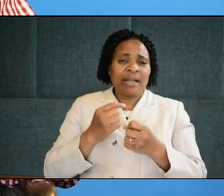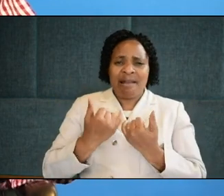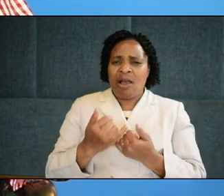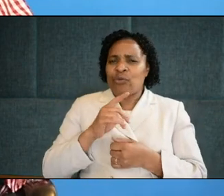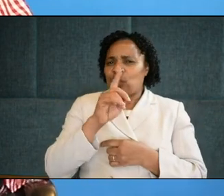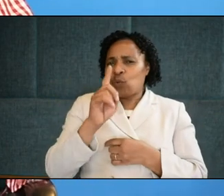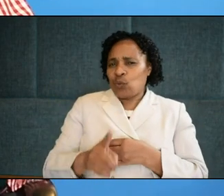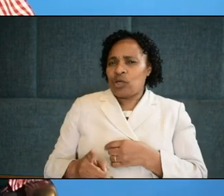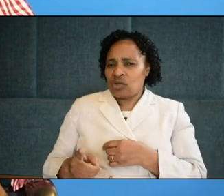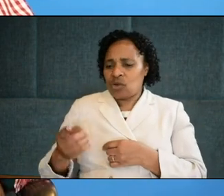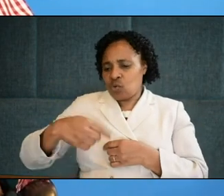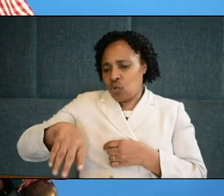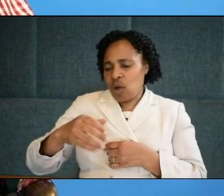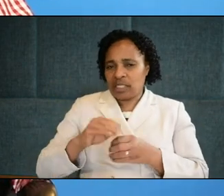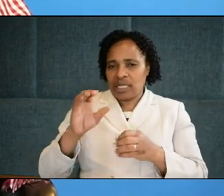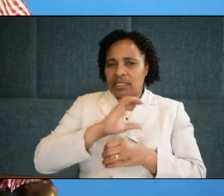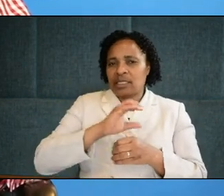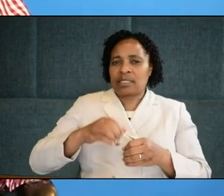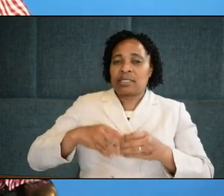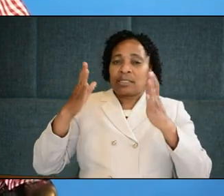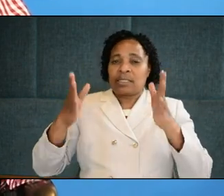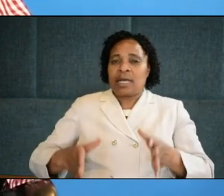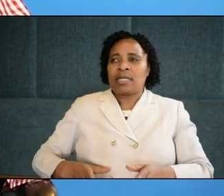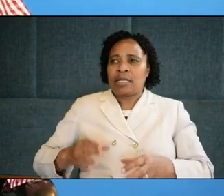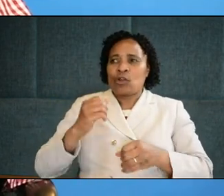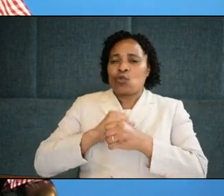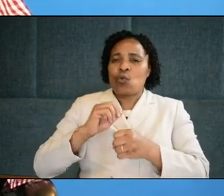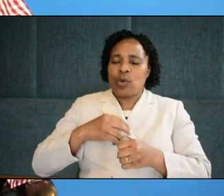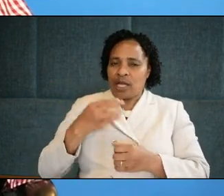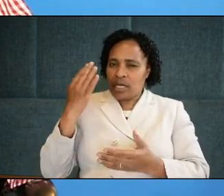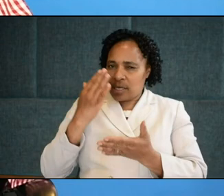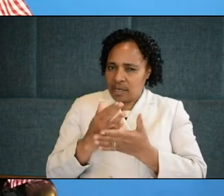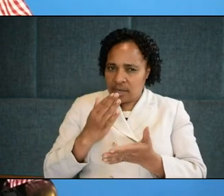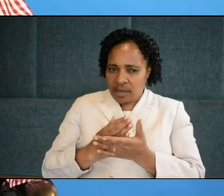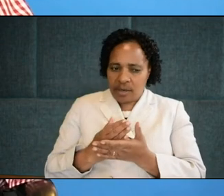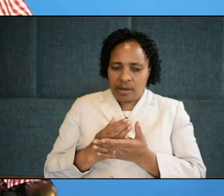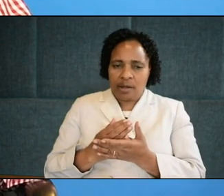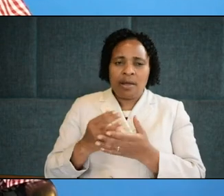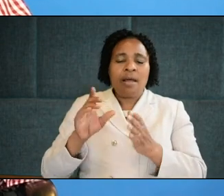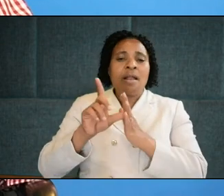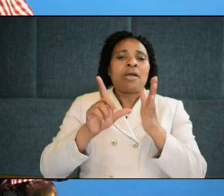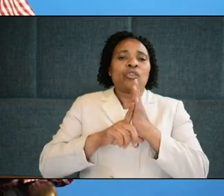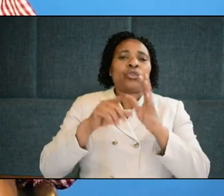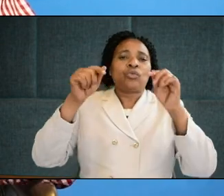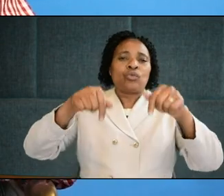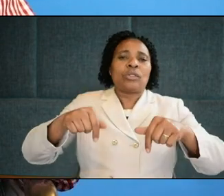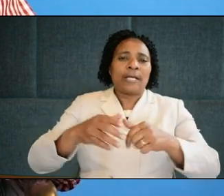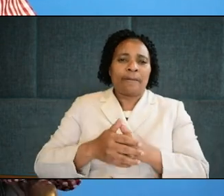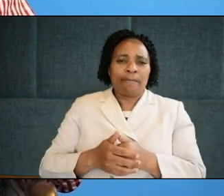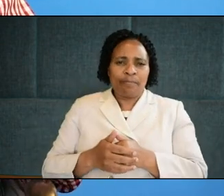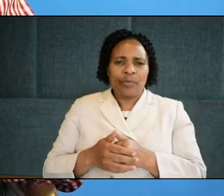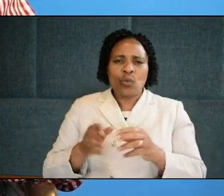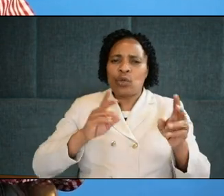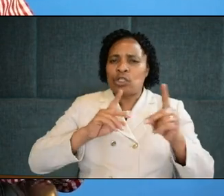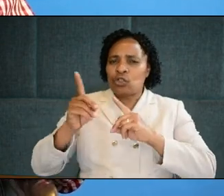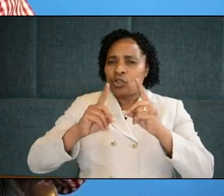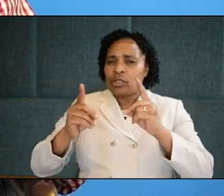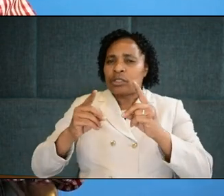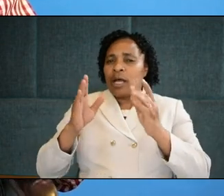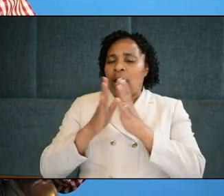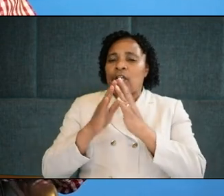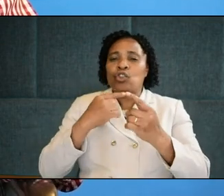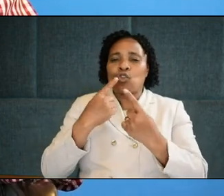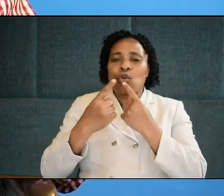question to us as Christians today is, do we really believe? In our lesson today, we'll discuss and talk about